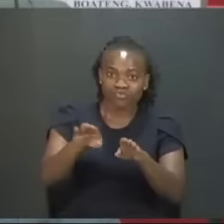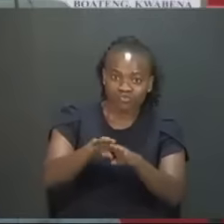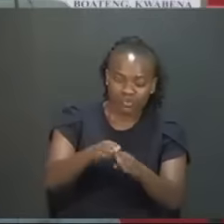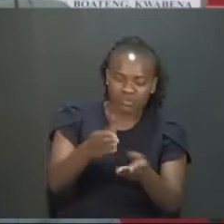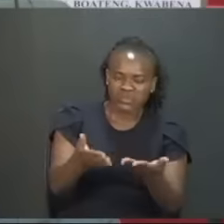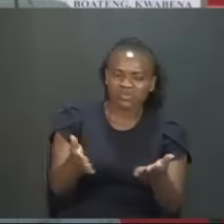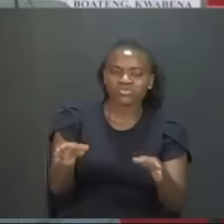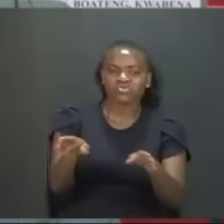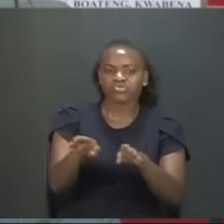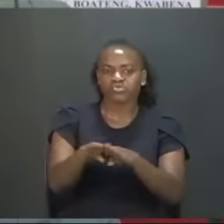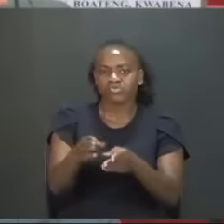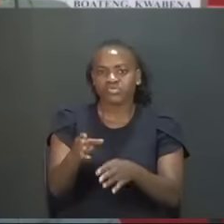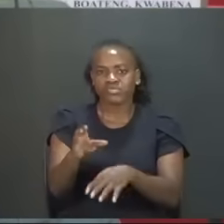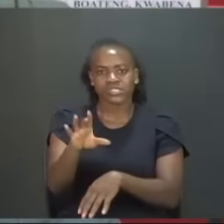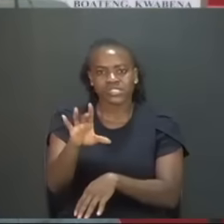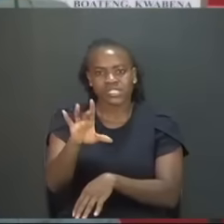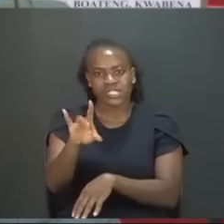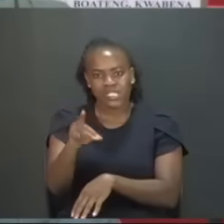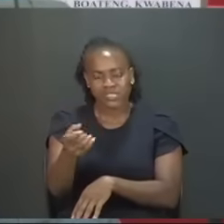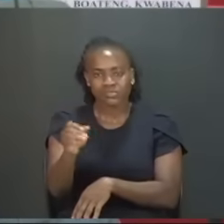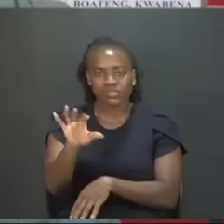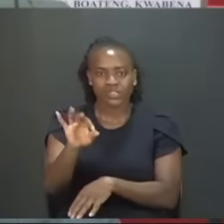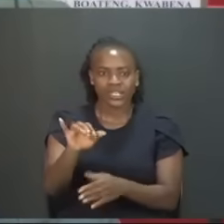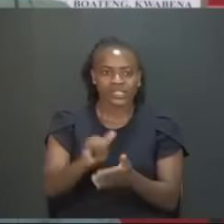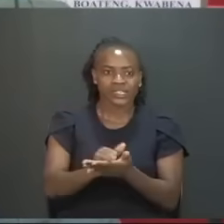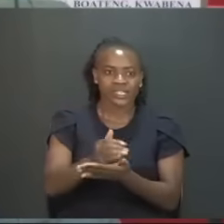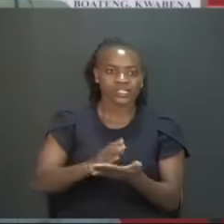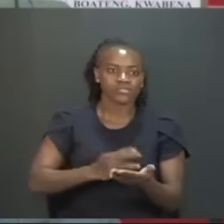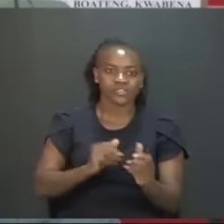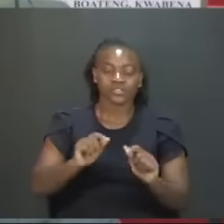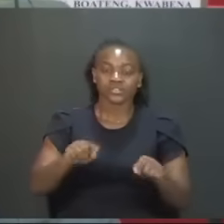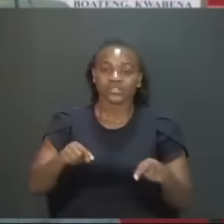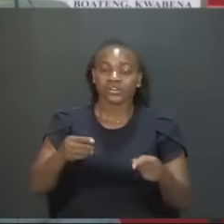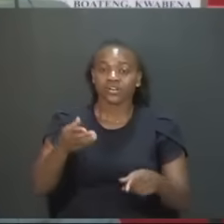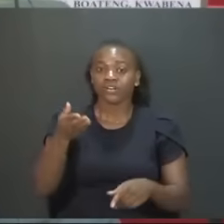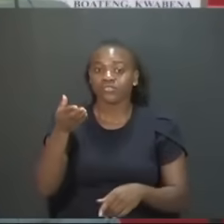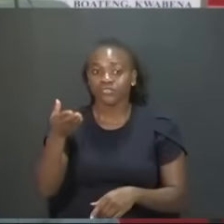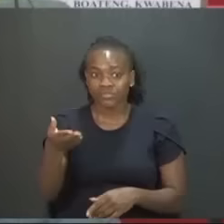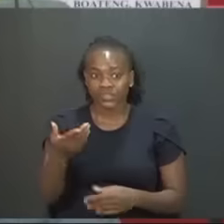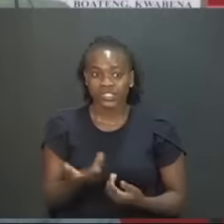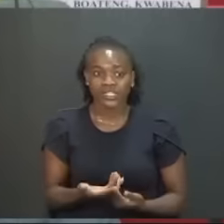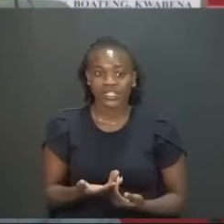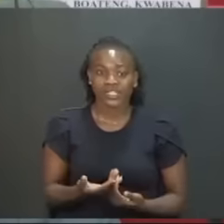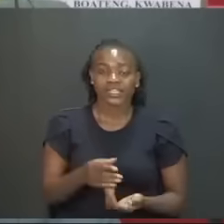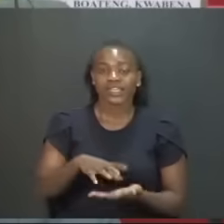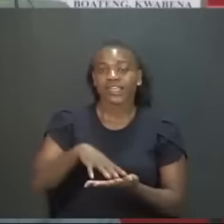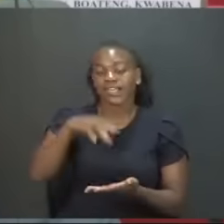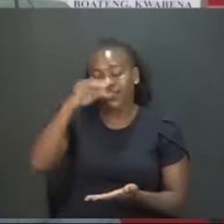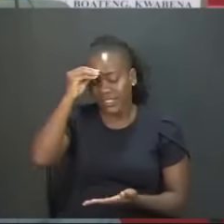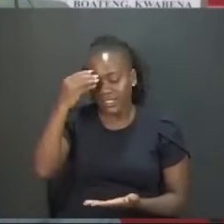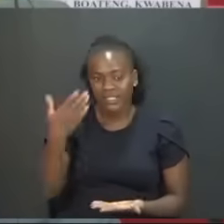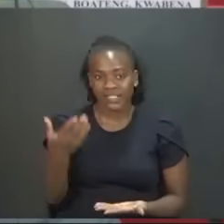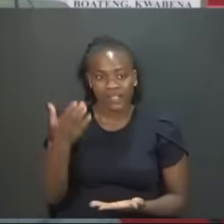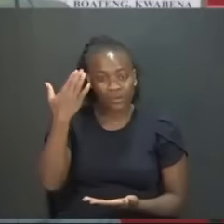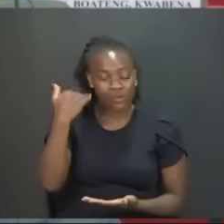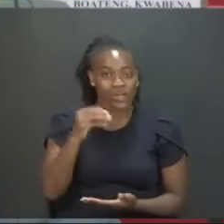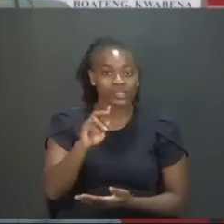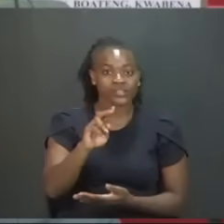around 8 or 9, so that some of us can also go there and study, because